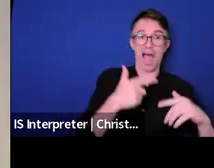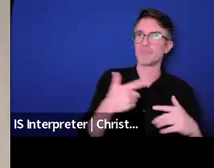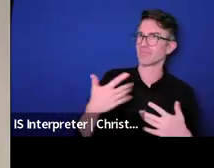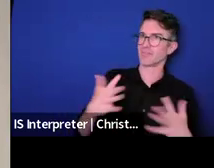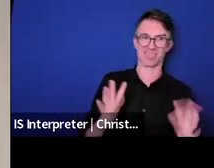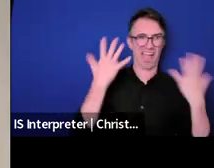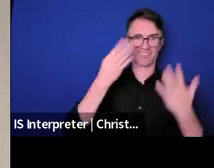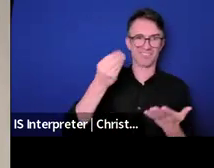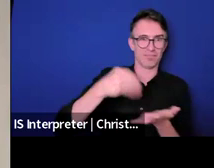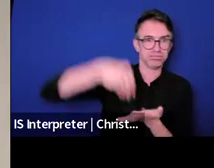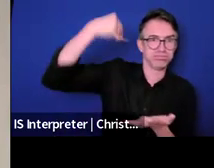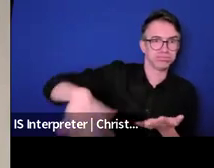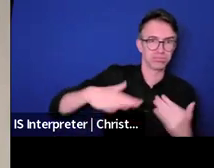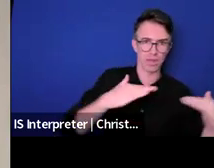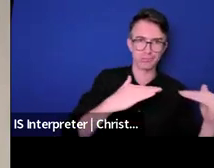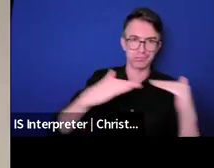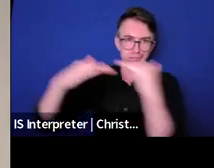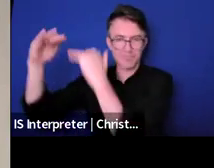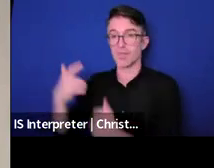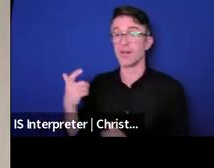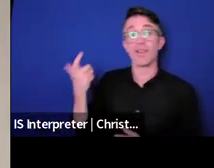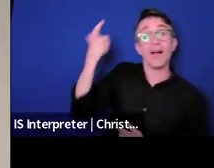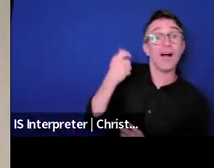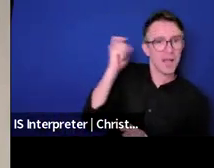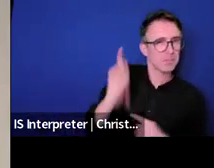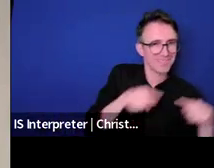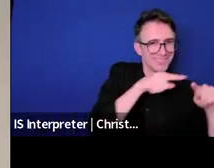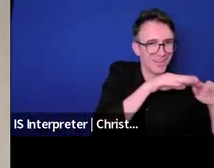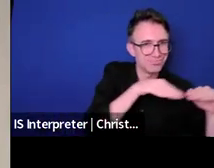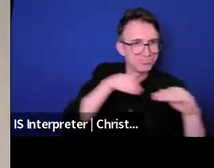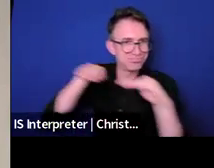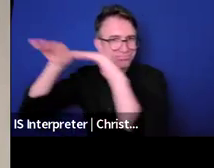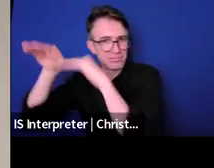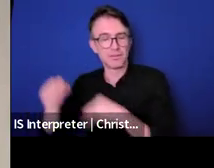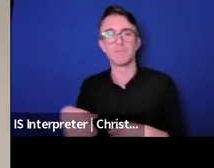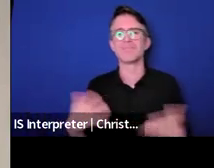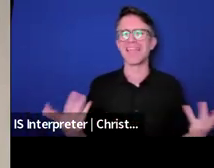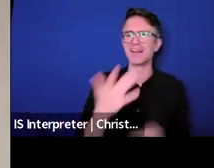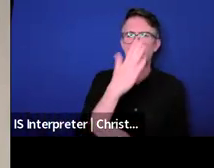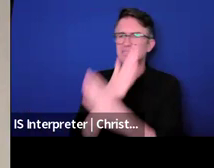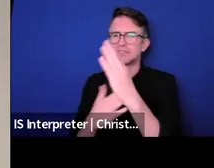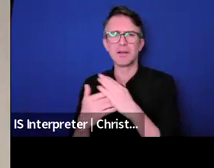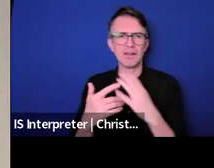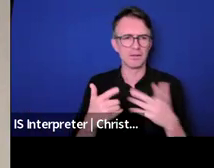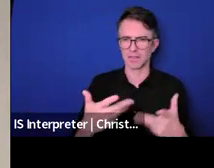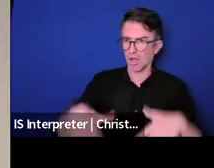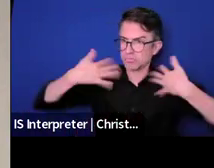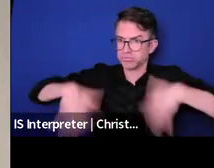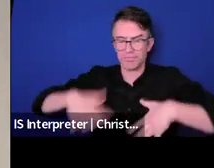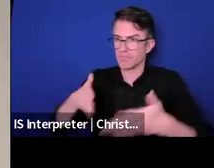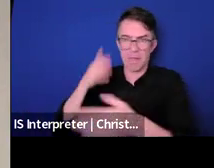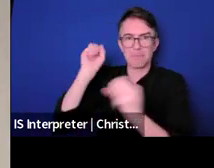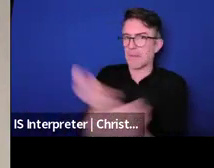benefits, diversified by the level of disability, and now, as of a few years ago, by the level